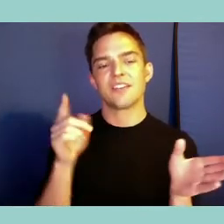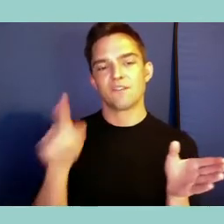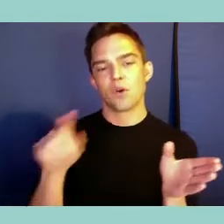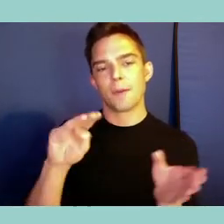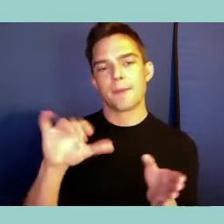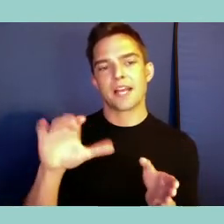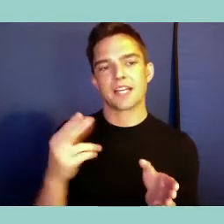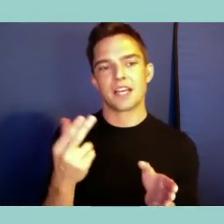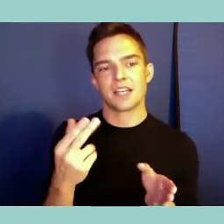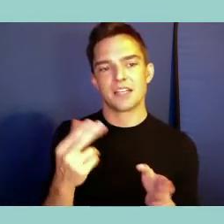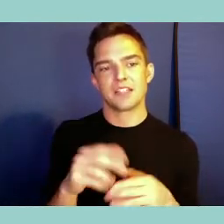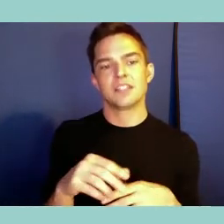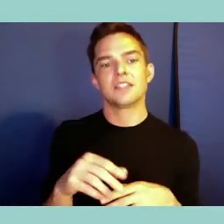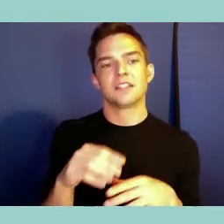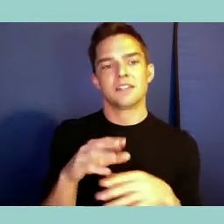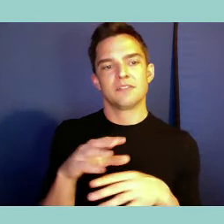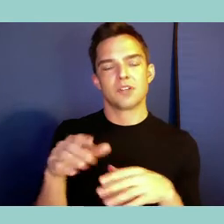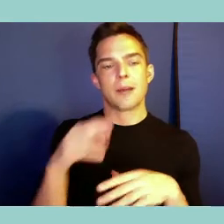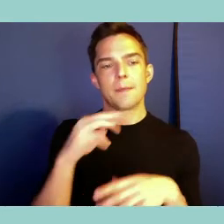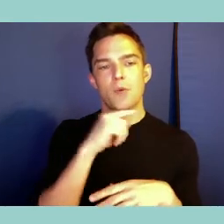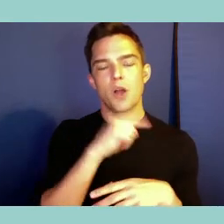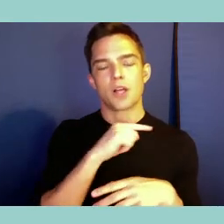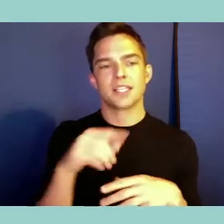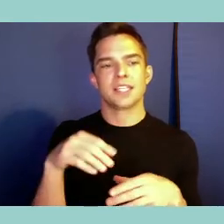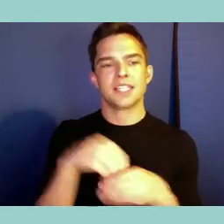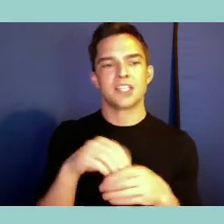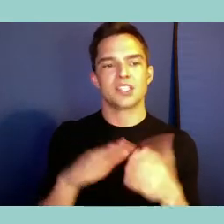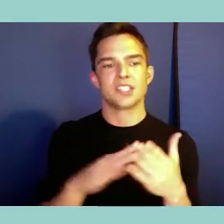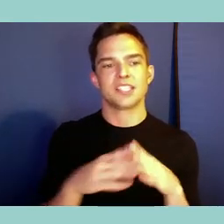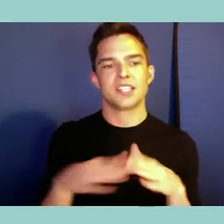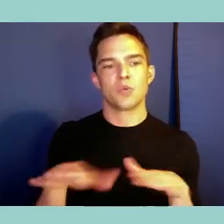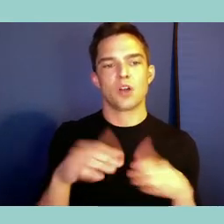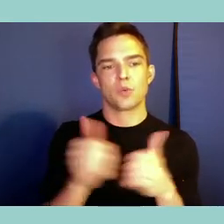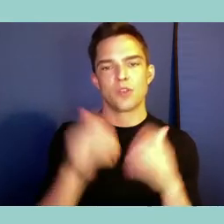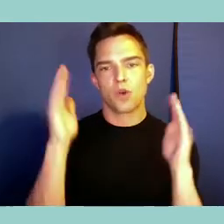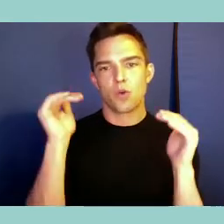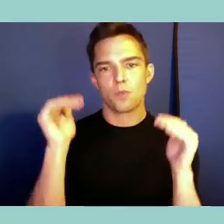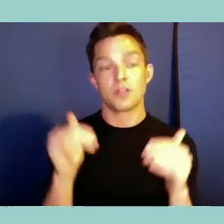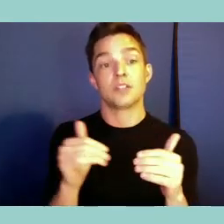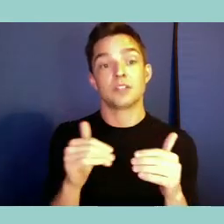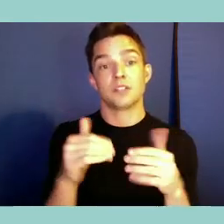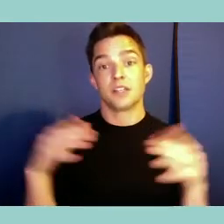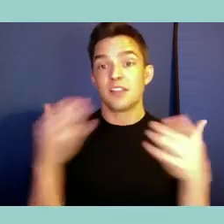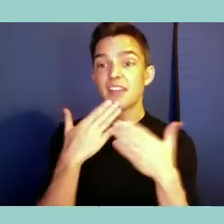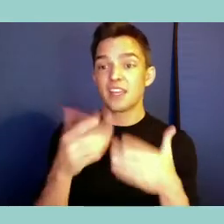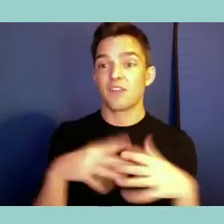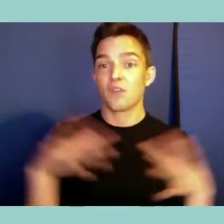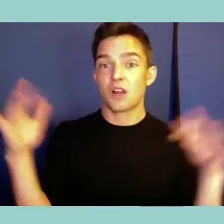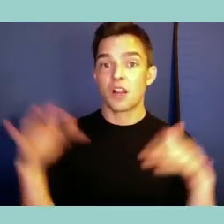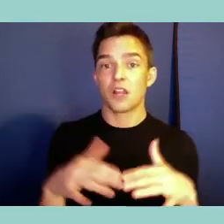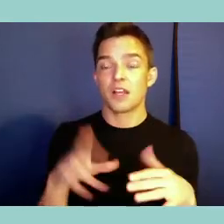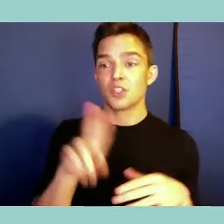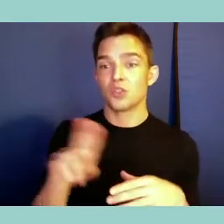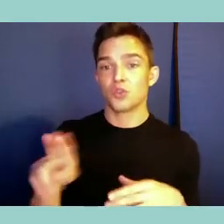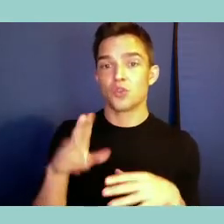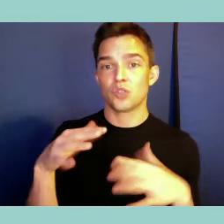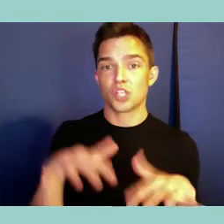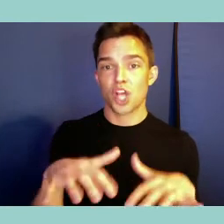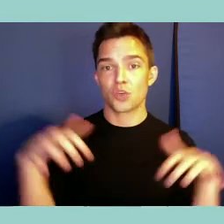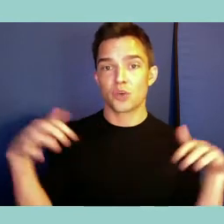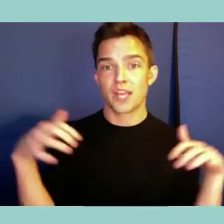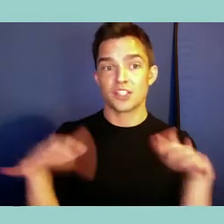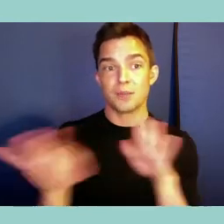MICA, Milwaukee Inner City Congregations Allied for Hope. MICA thanks Unitarian Universalist Assembly and our local